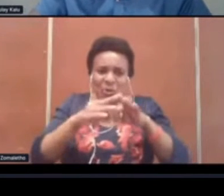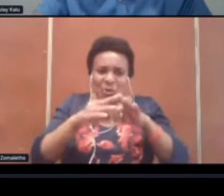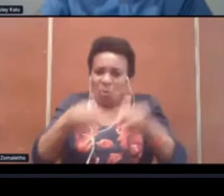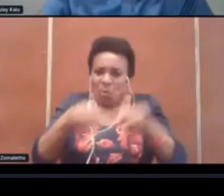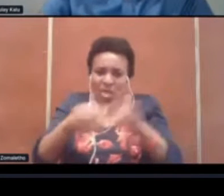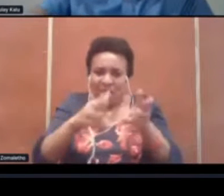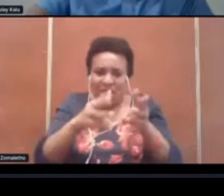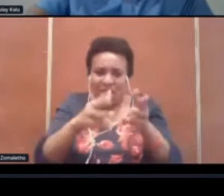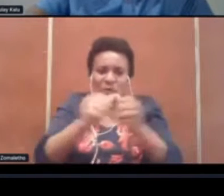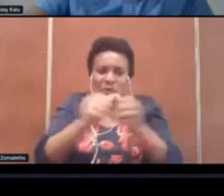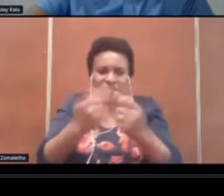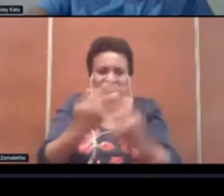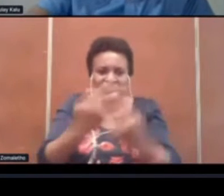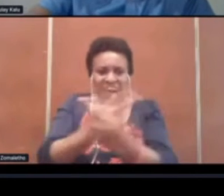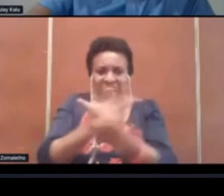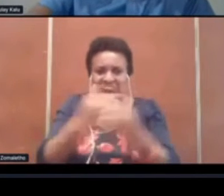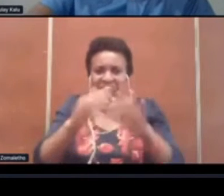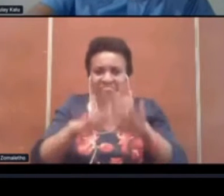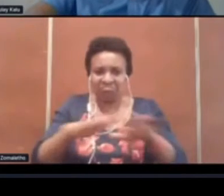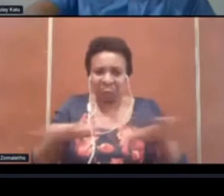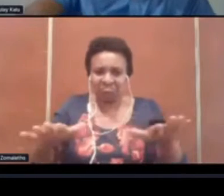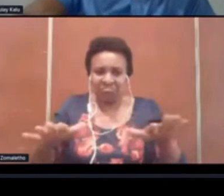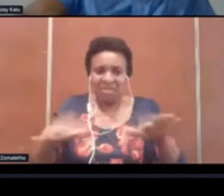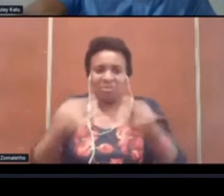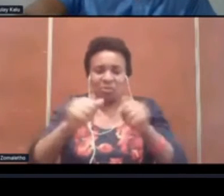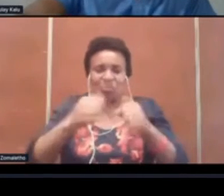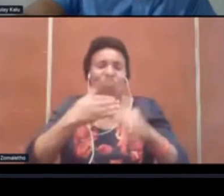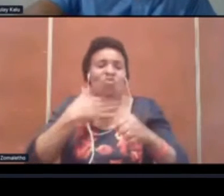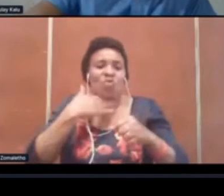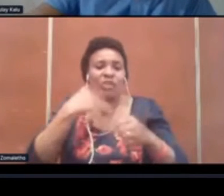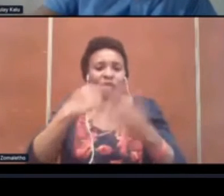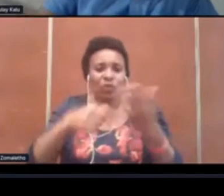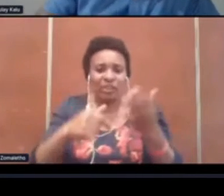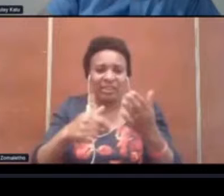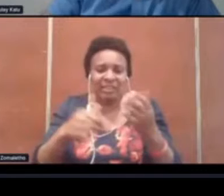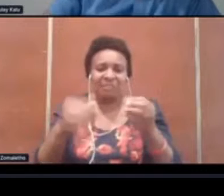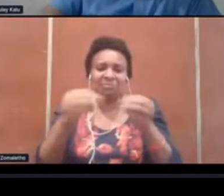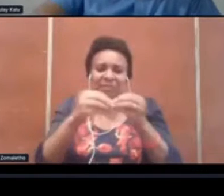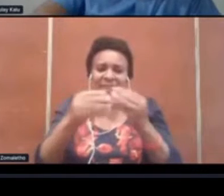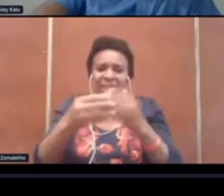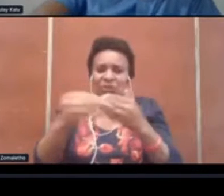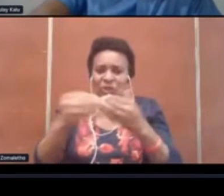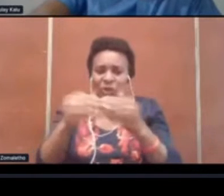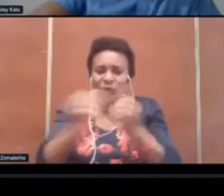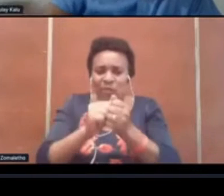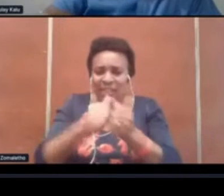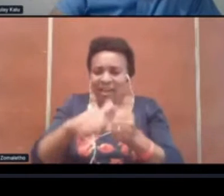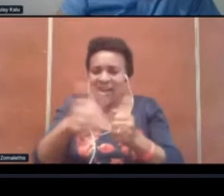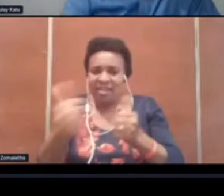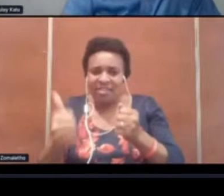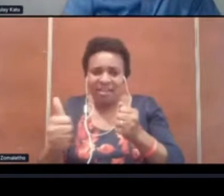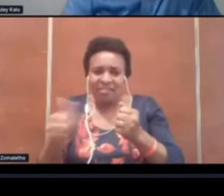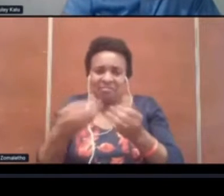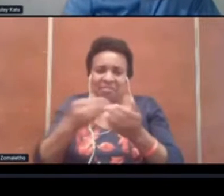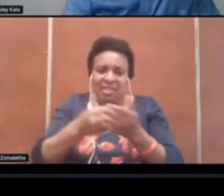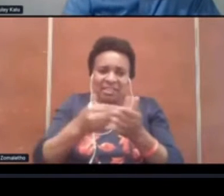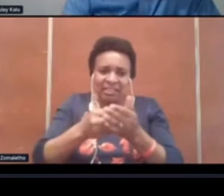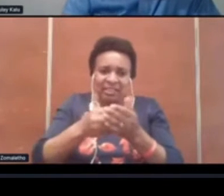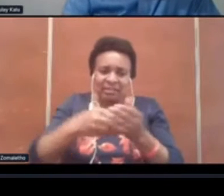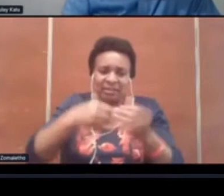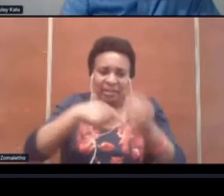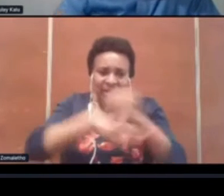parallel market. And then they would prefer to come with the dollar in hard currency and then get to the market and they get higher